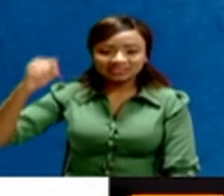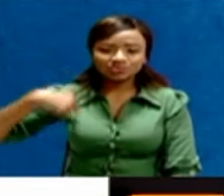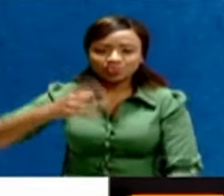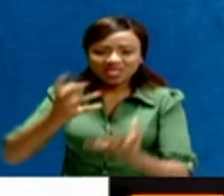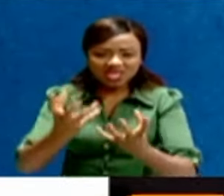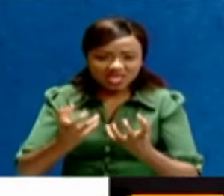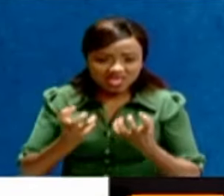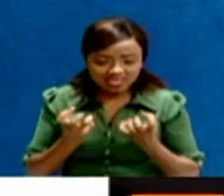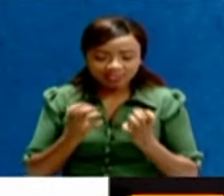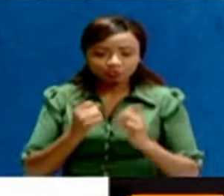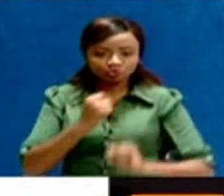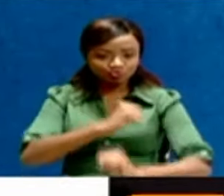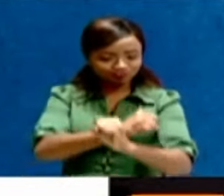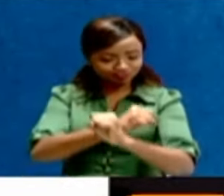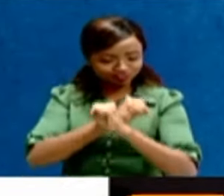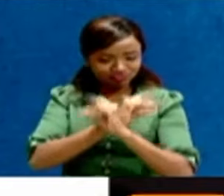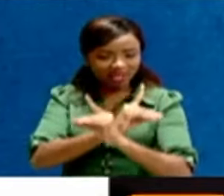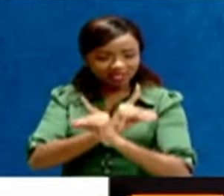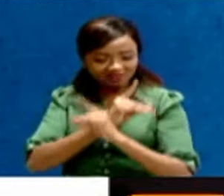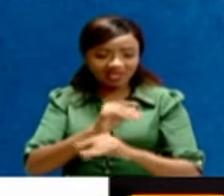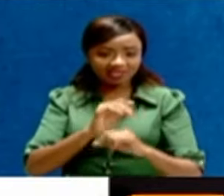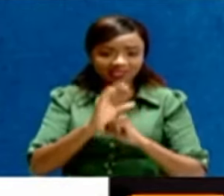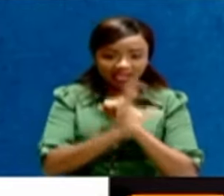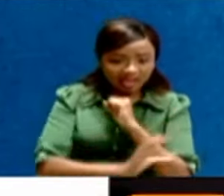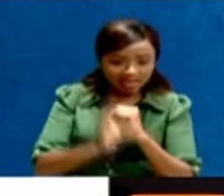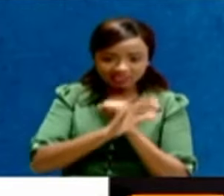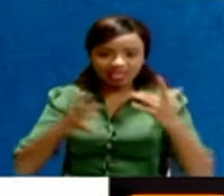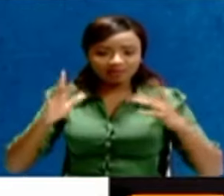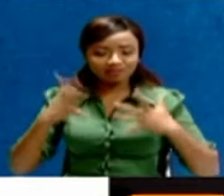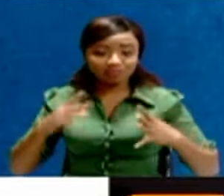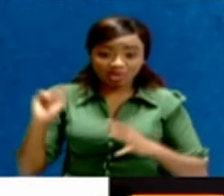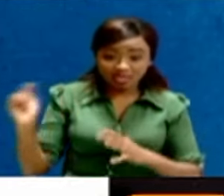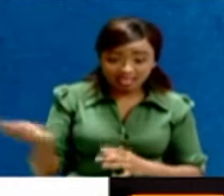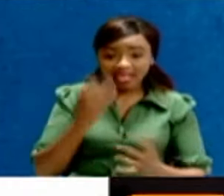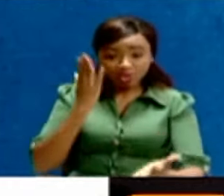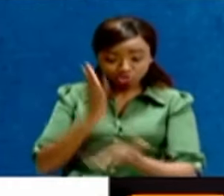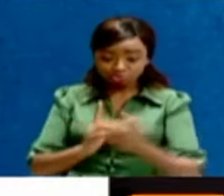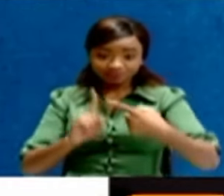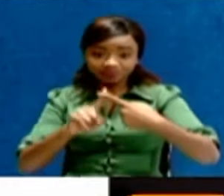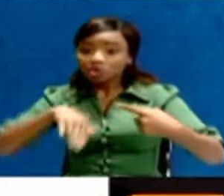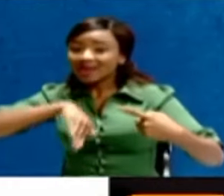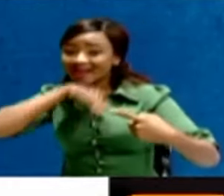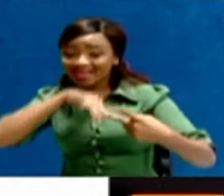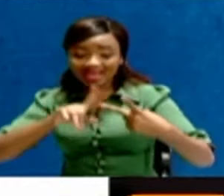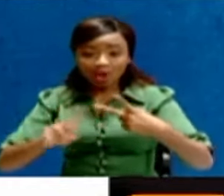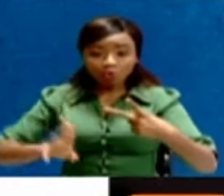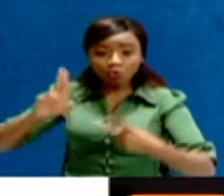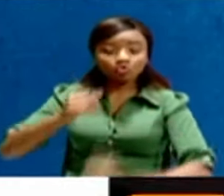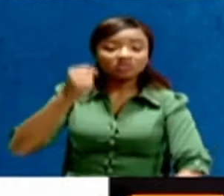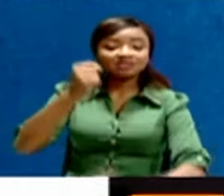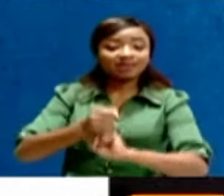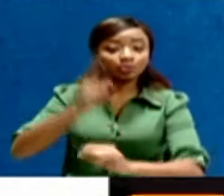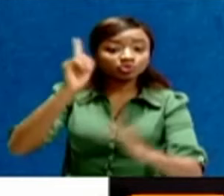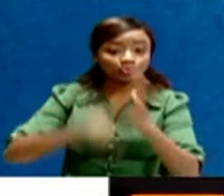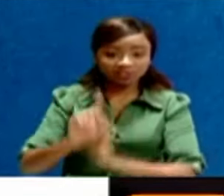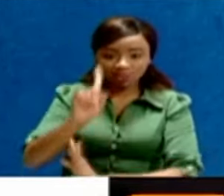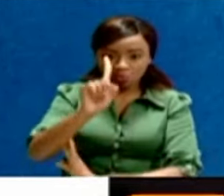us hold this country together. President Uhuru Muigai Kenyatta and His Excellency Raila Amolo Odinga both support one united